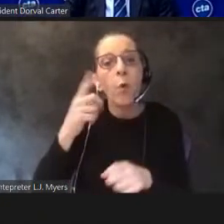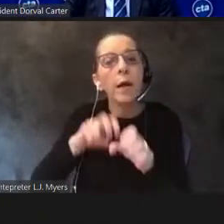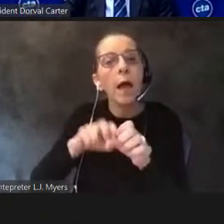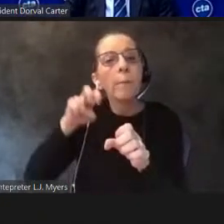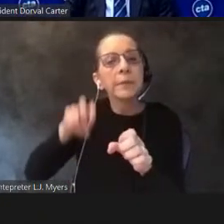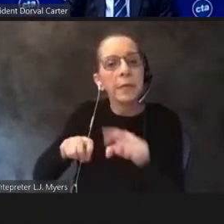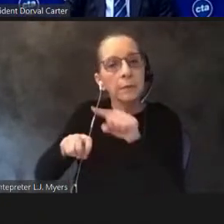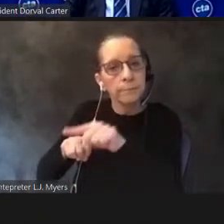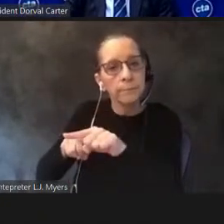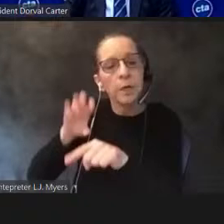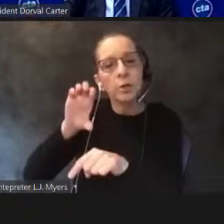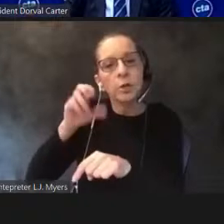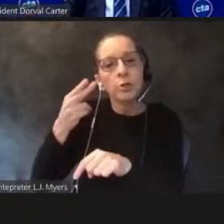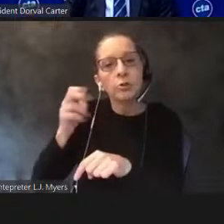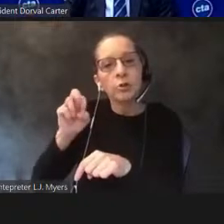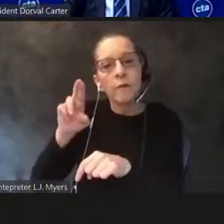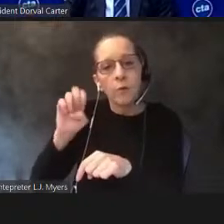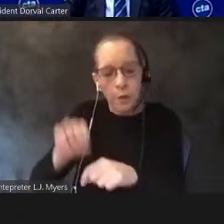by Director Chevrolet.